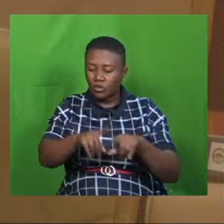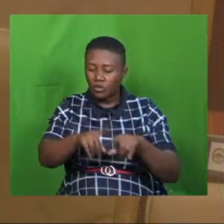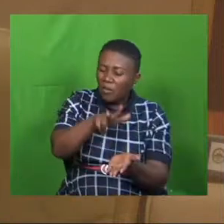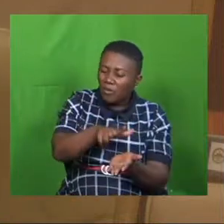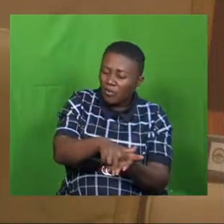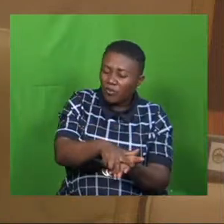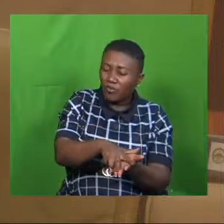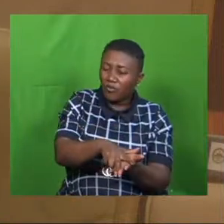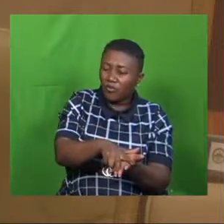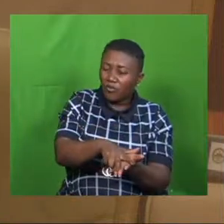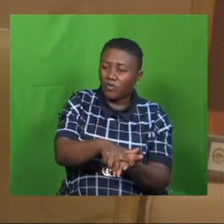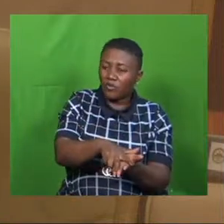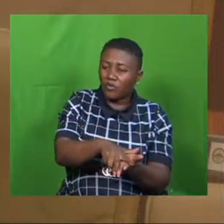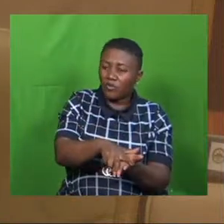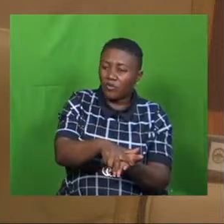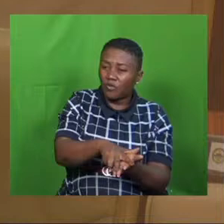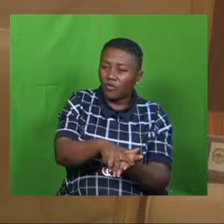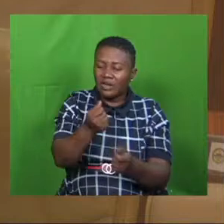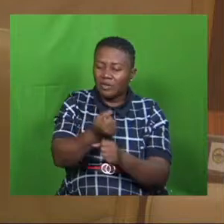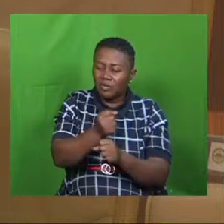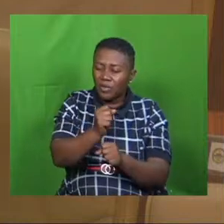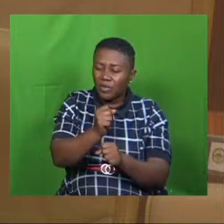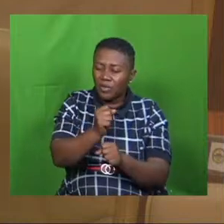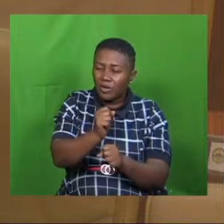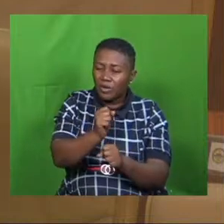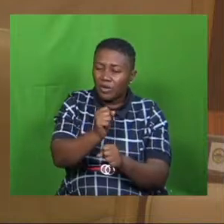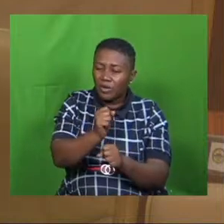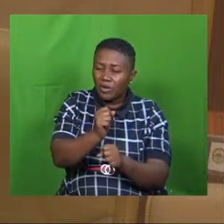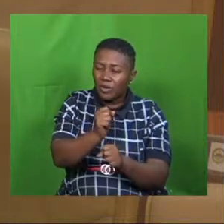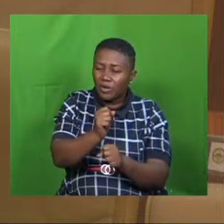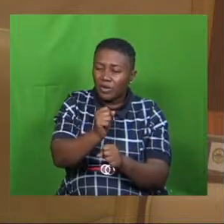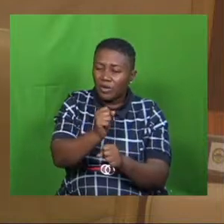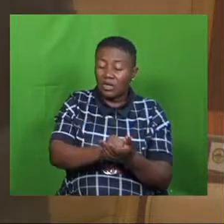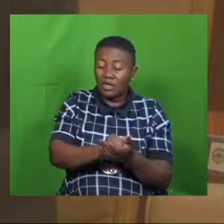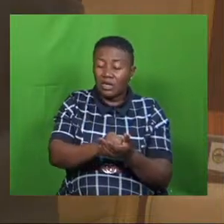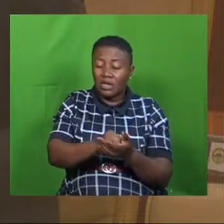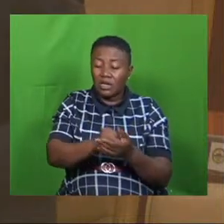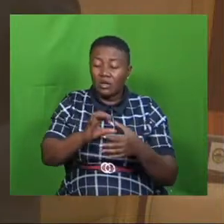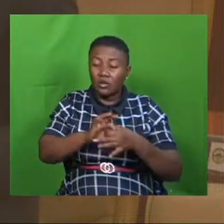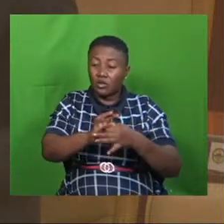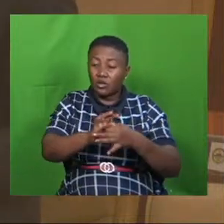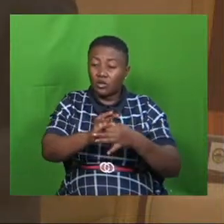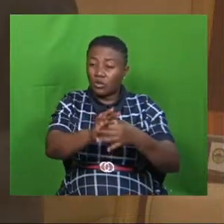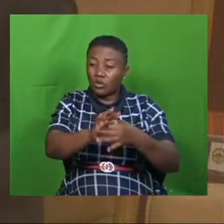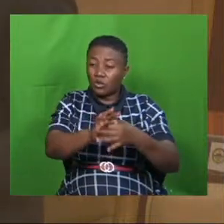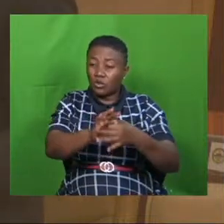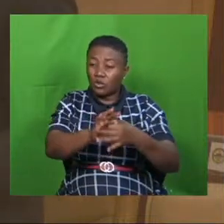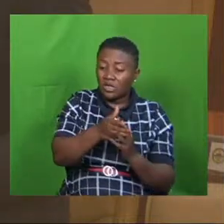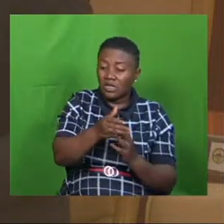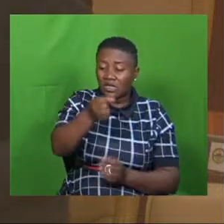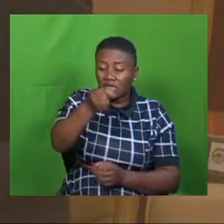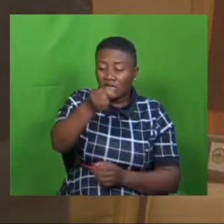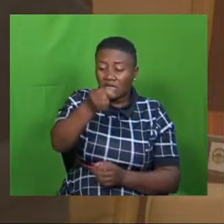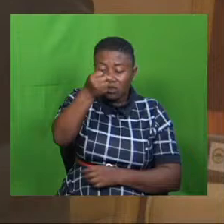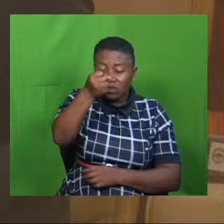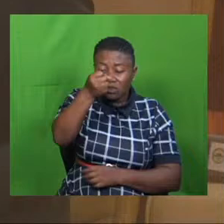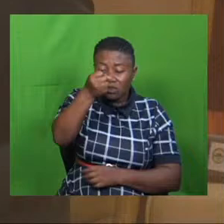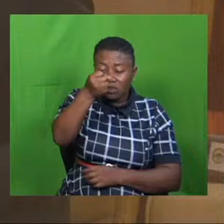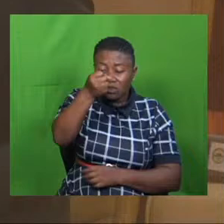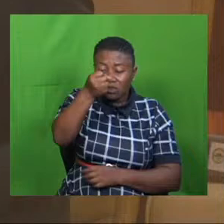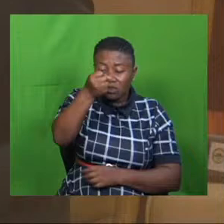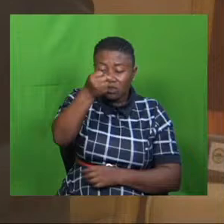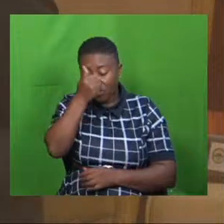and ratify by resolution the Charter establishing the Eastern and Southern African Trade and Development Bank